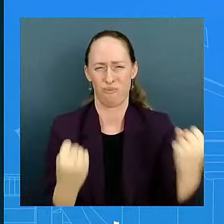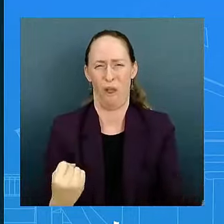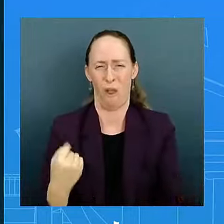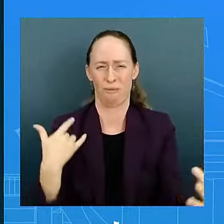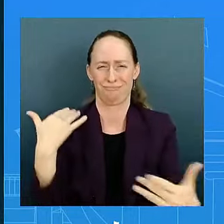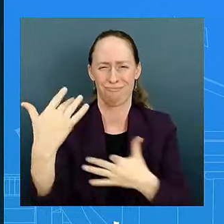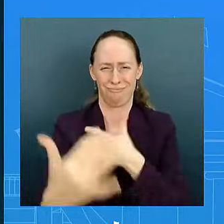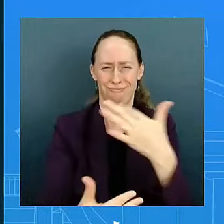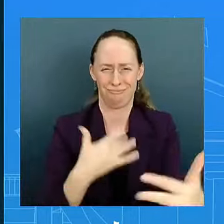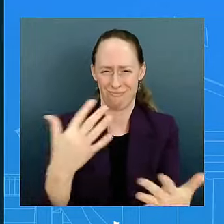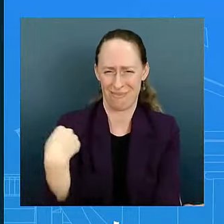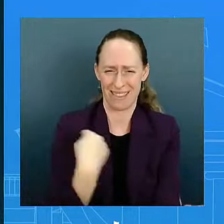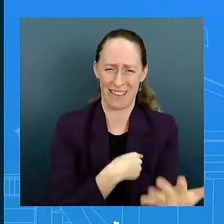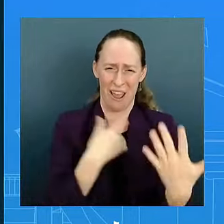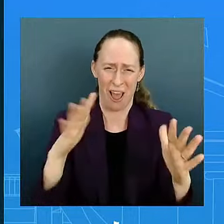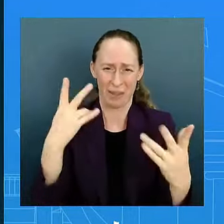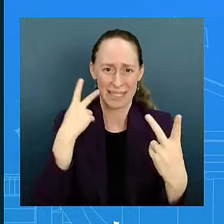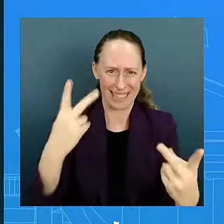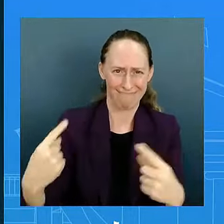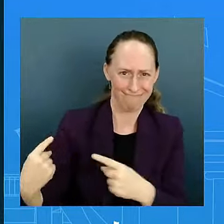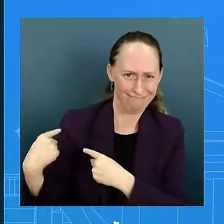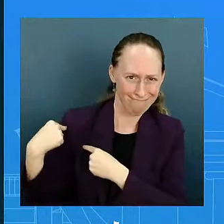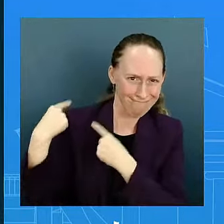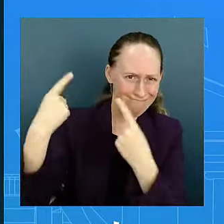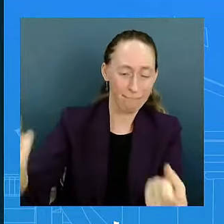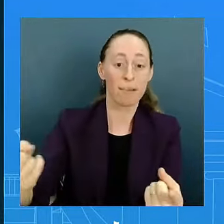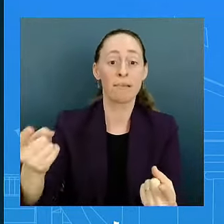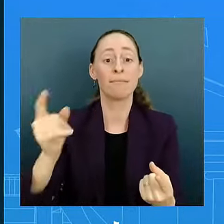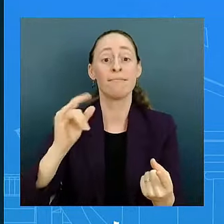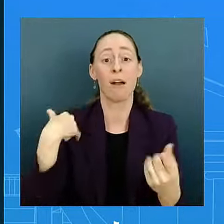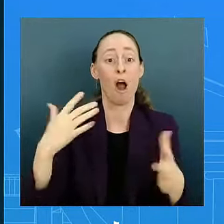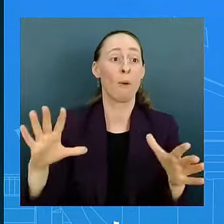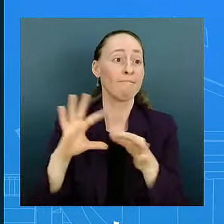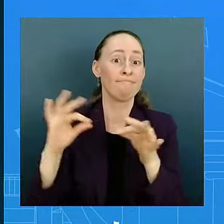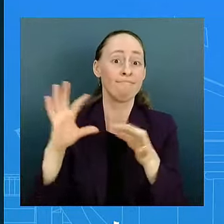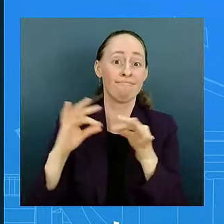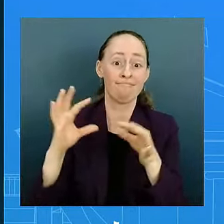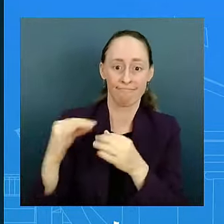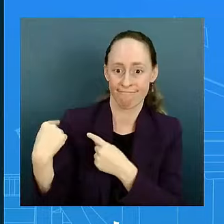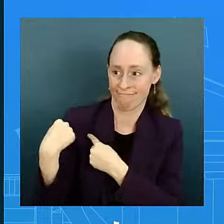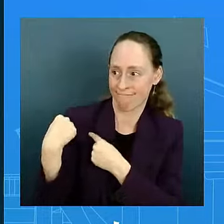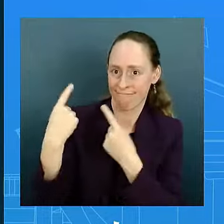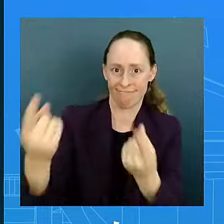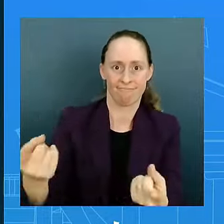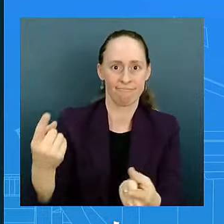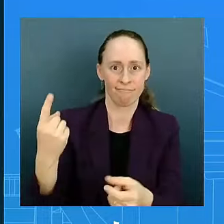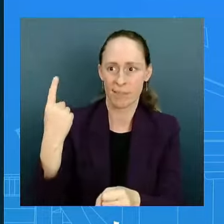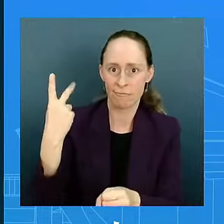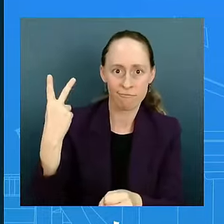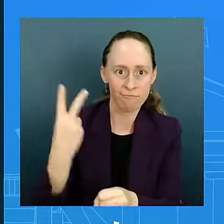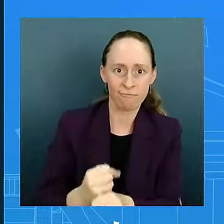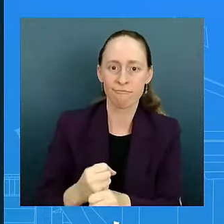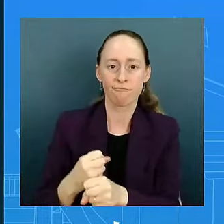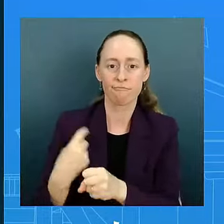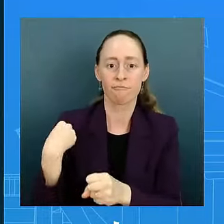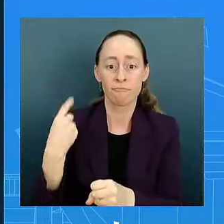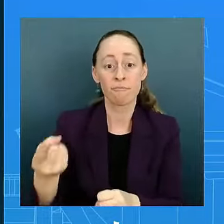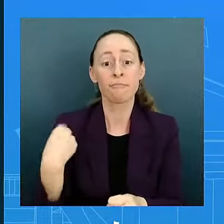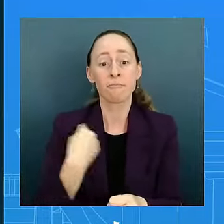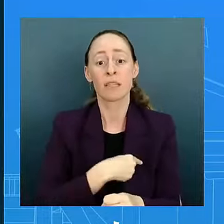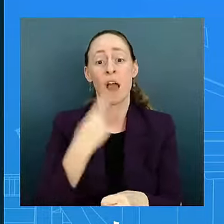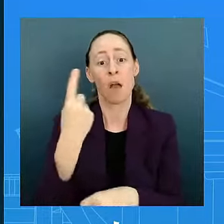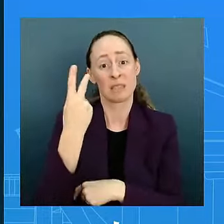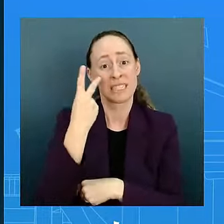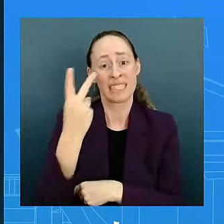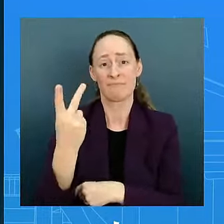but the past couple of years. And what we have seen recently is consumers remain resilient and business investment remains strong. Unemployment, while